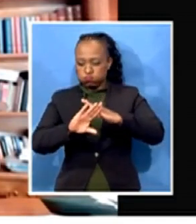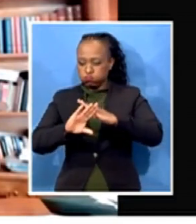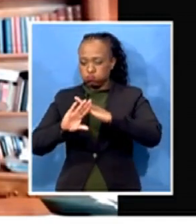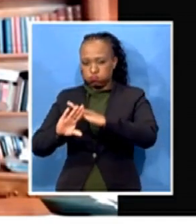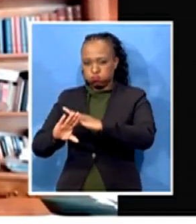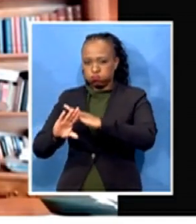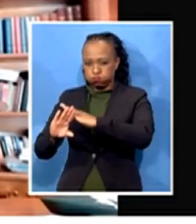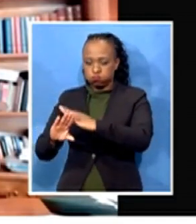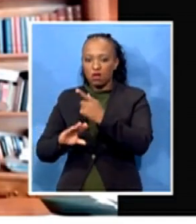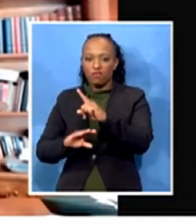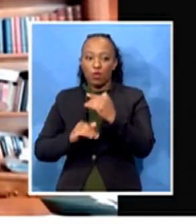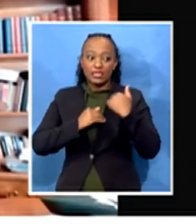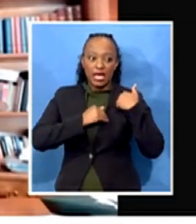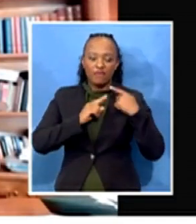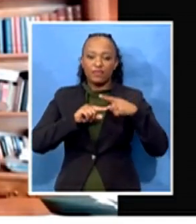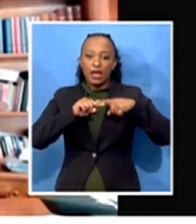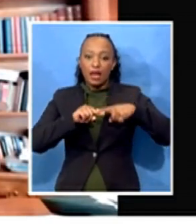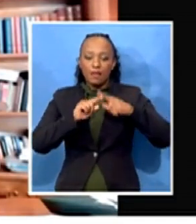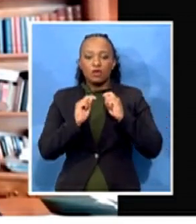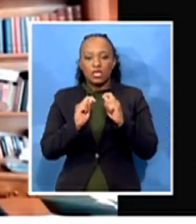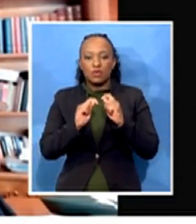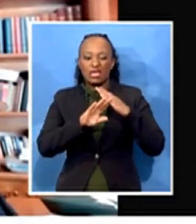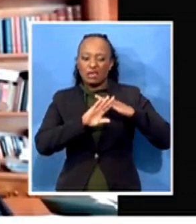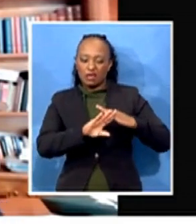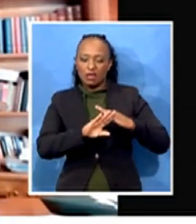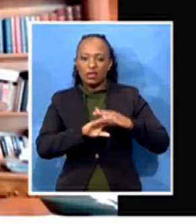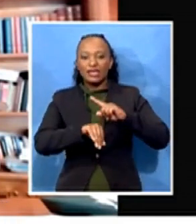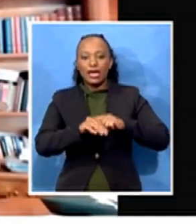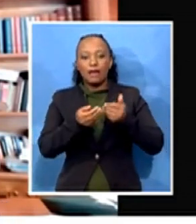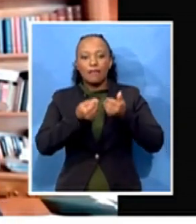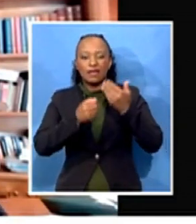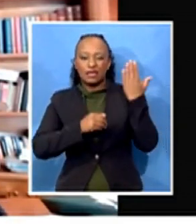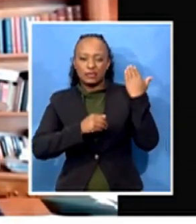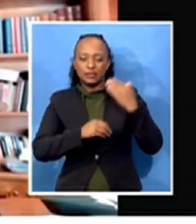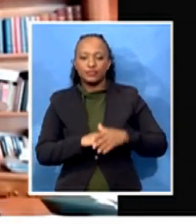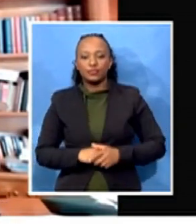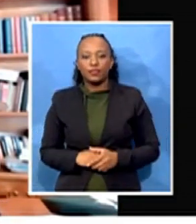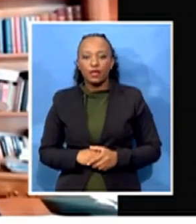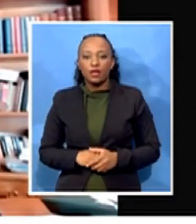transport. I've often said that if you really wanted to see